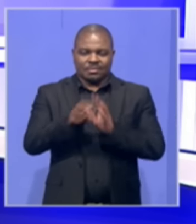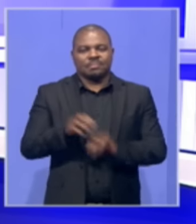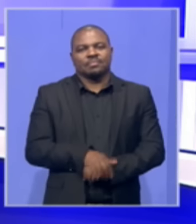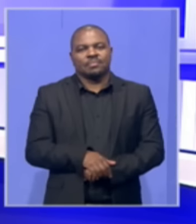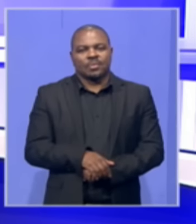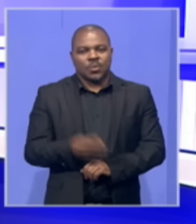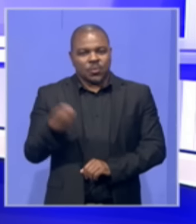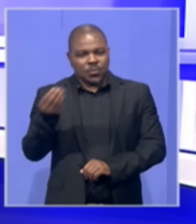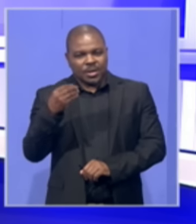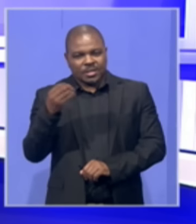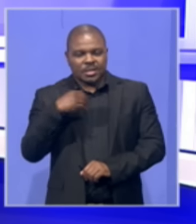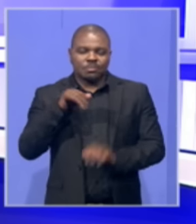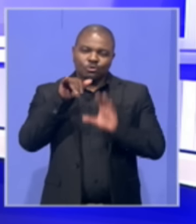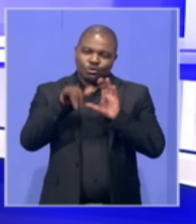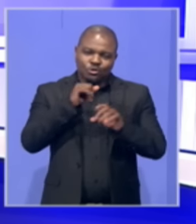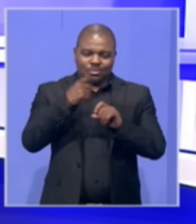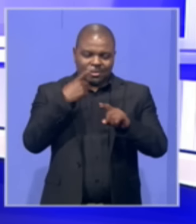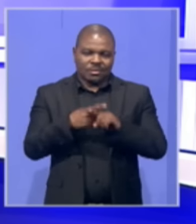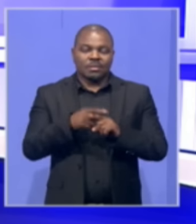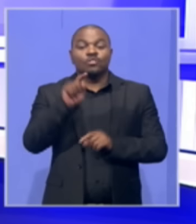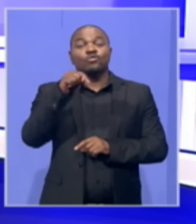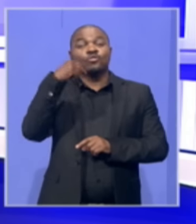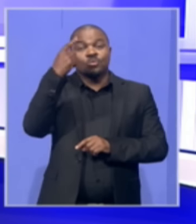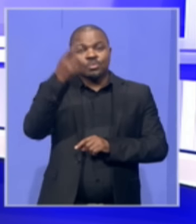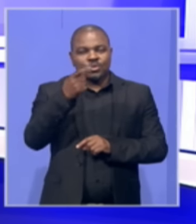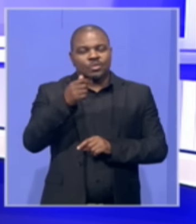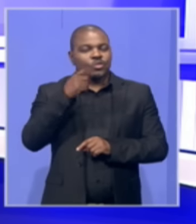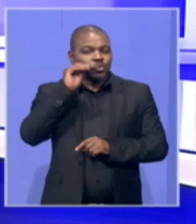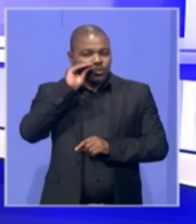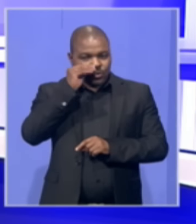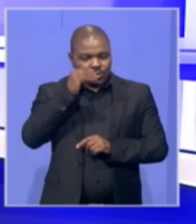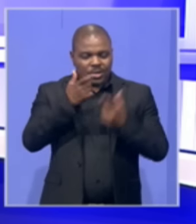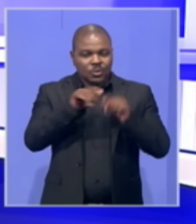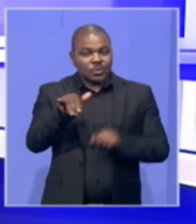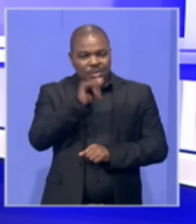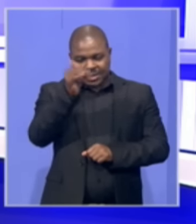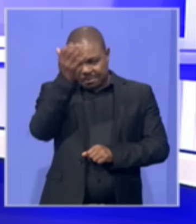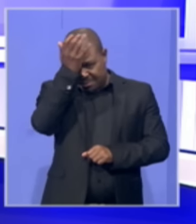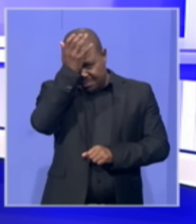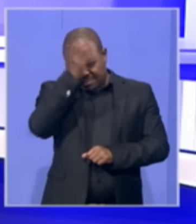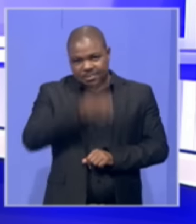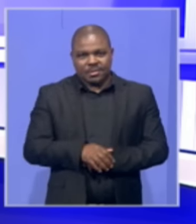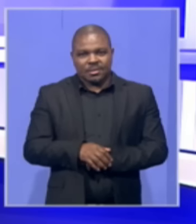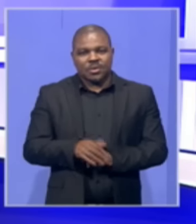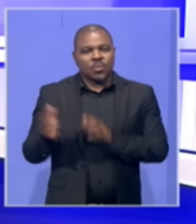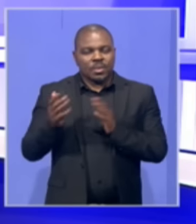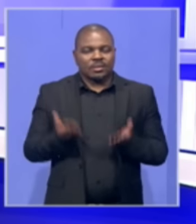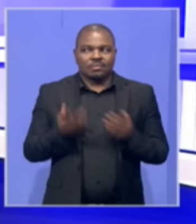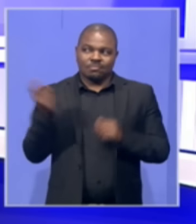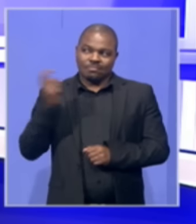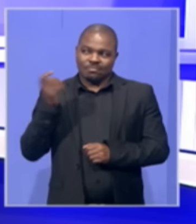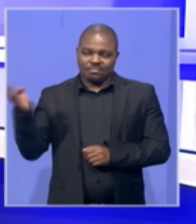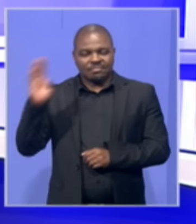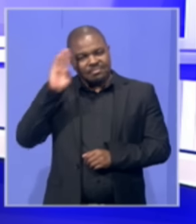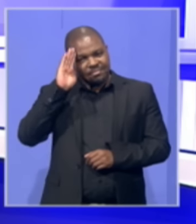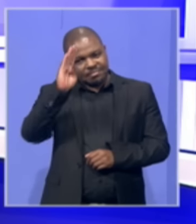X. Dikgang tse di latelang ke tsa Sepedi ka moso. Re go tlogela ka maemo a bosa